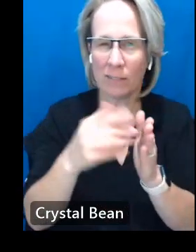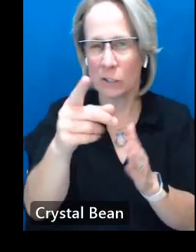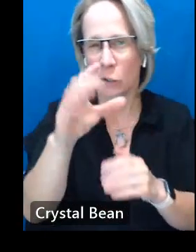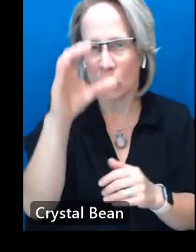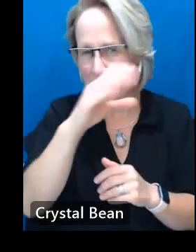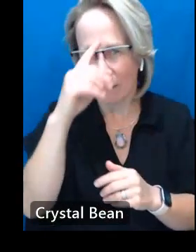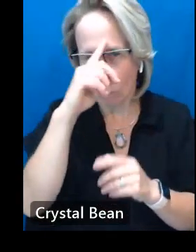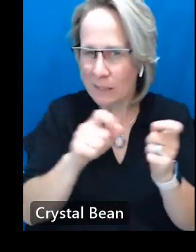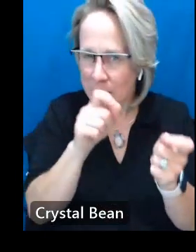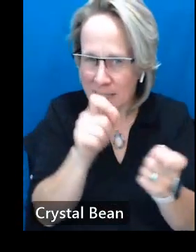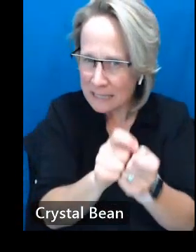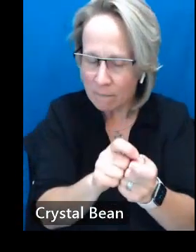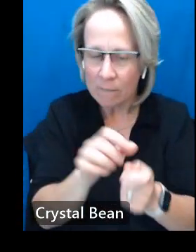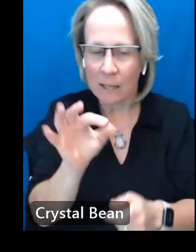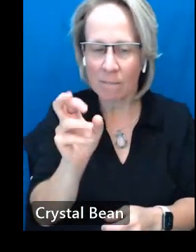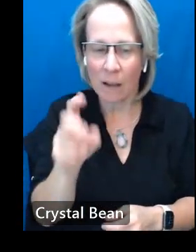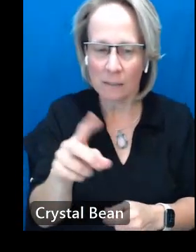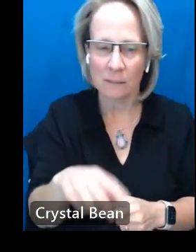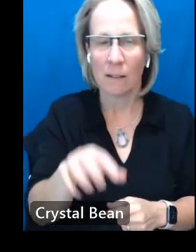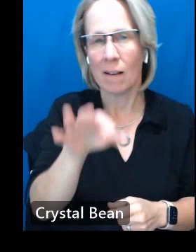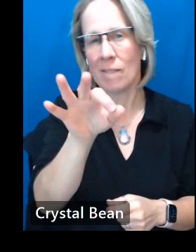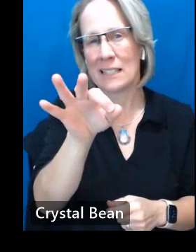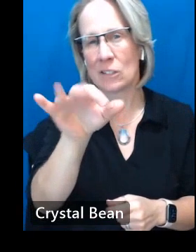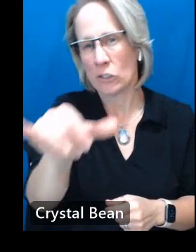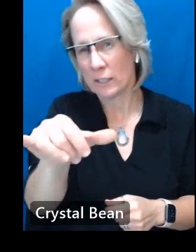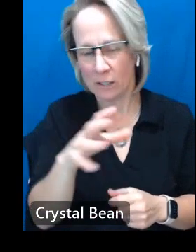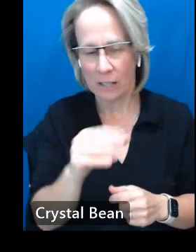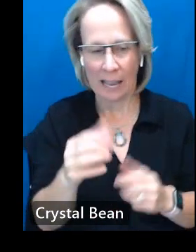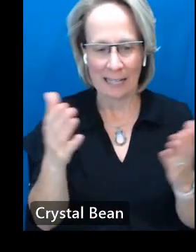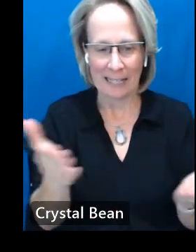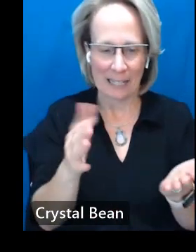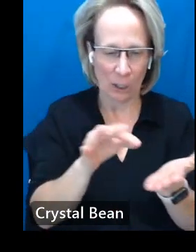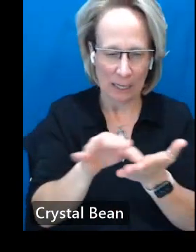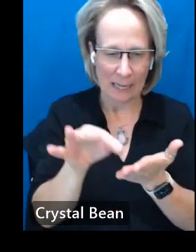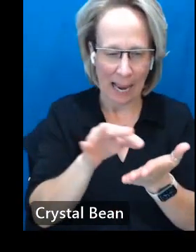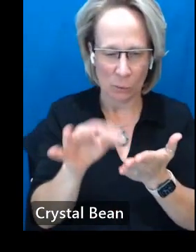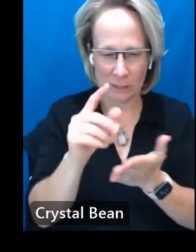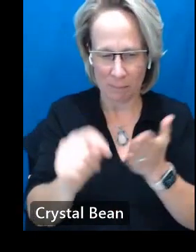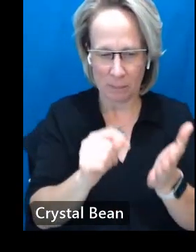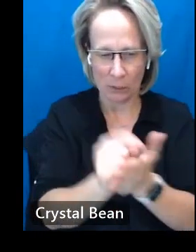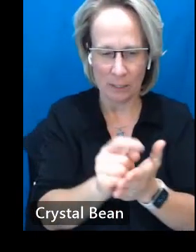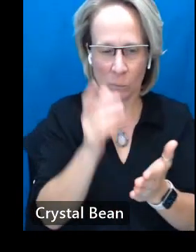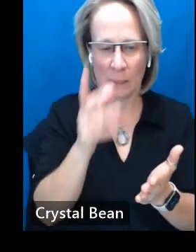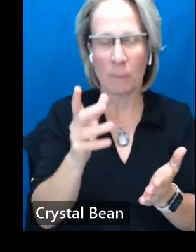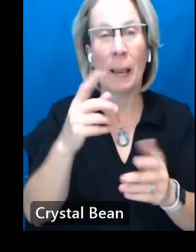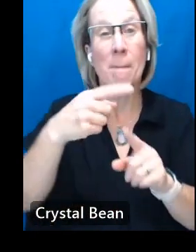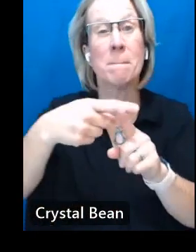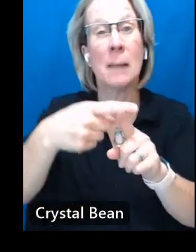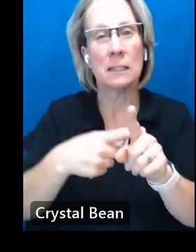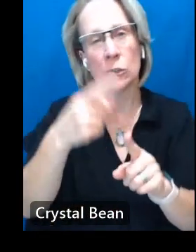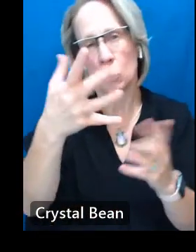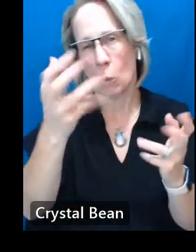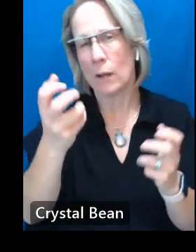fund, fiscal year, and then here the accounting period will be months. So here you do want to use months for your period.